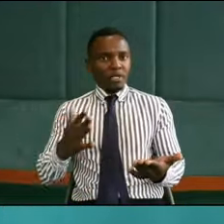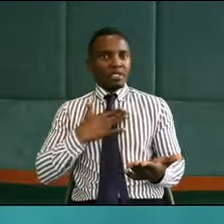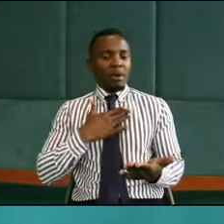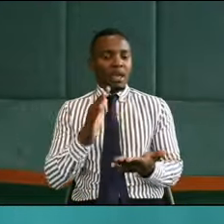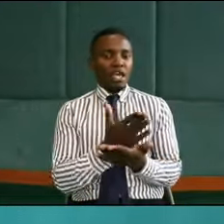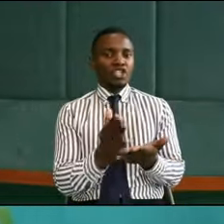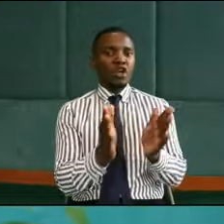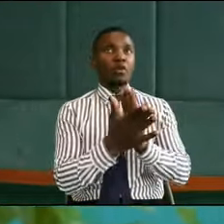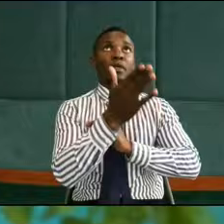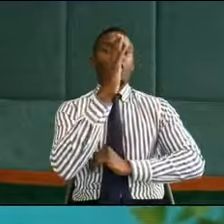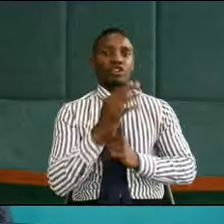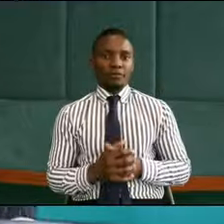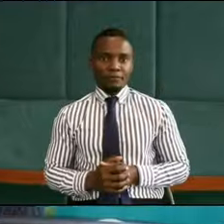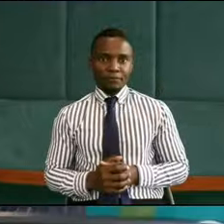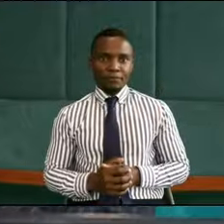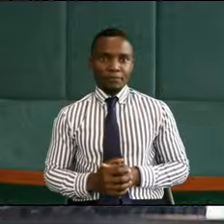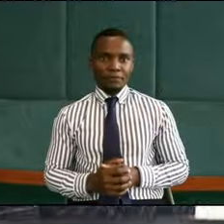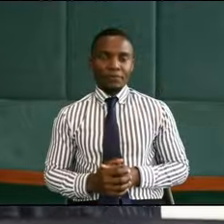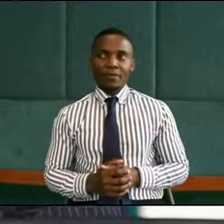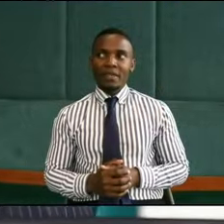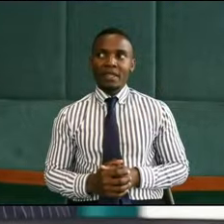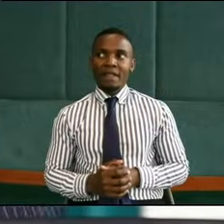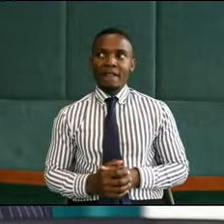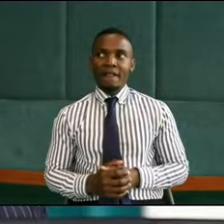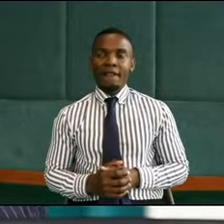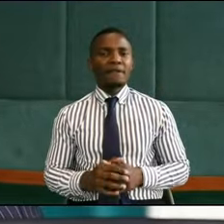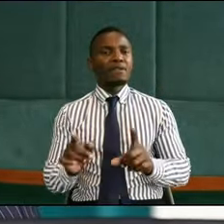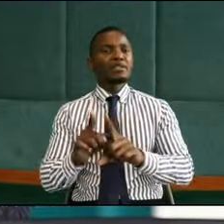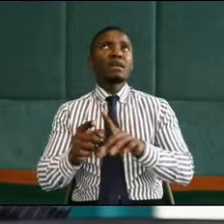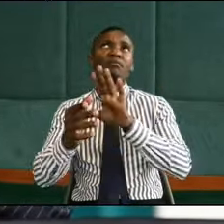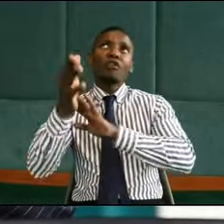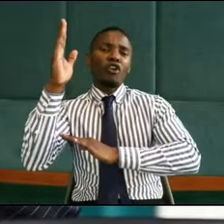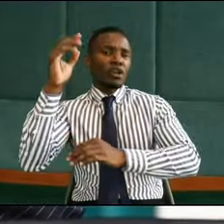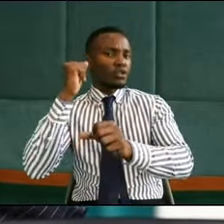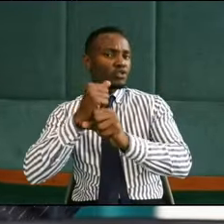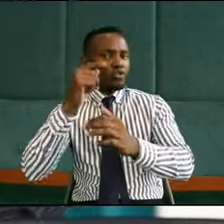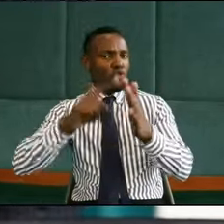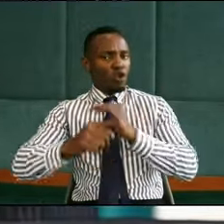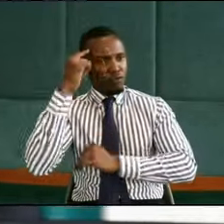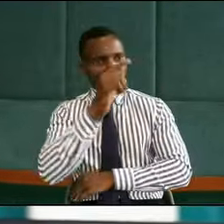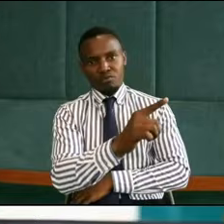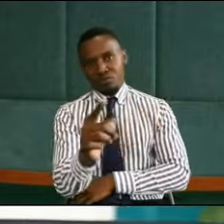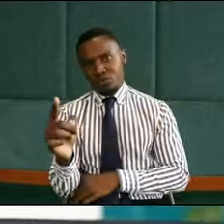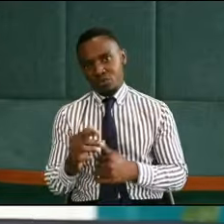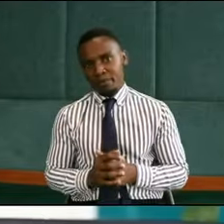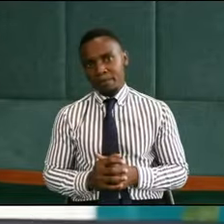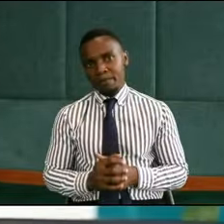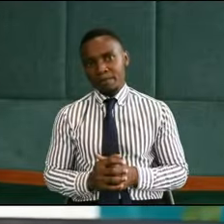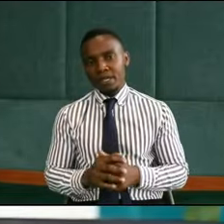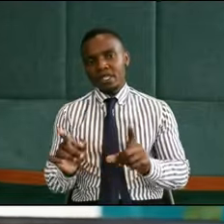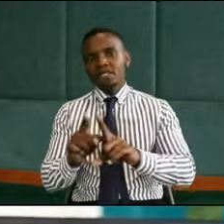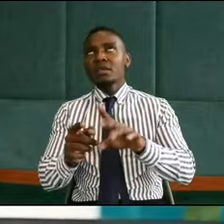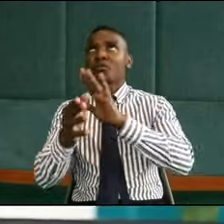God. Friends, if you reflect, what has the Lord been to you? What has the Lord done in